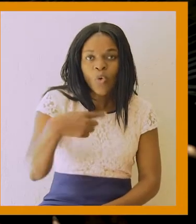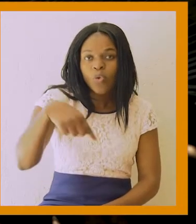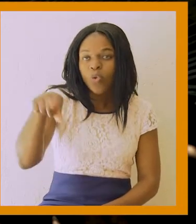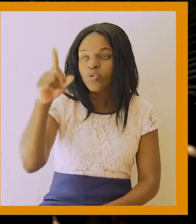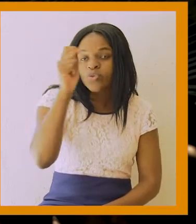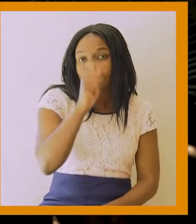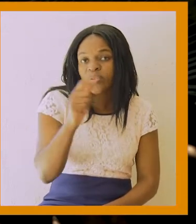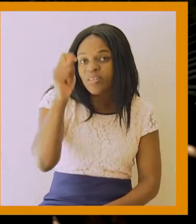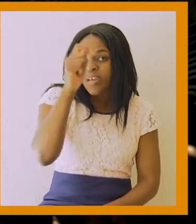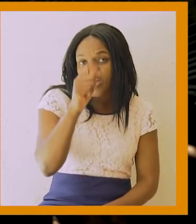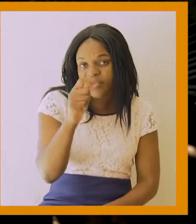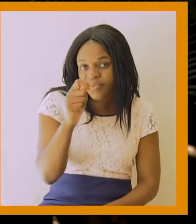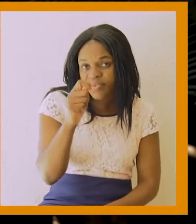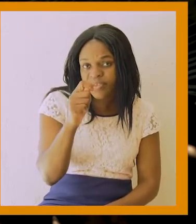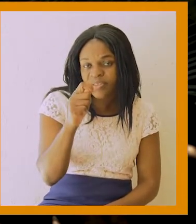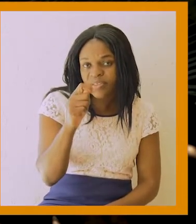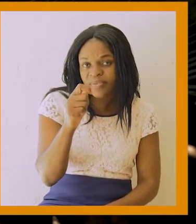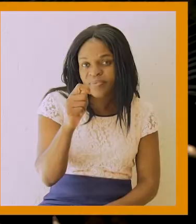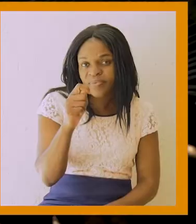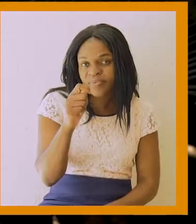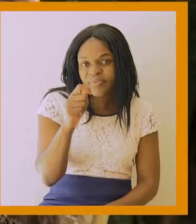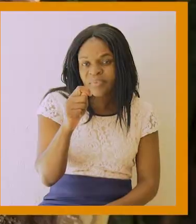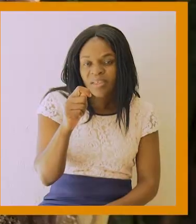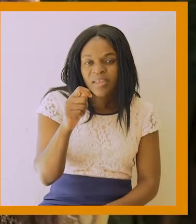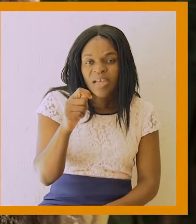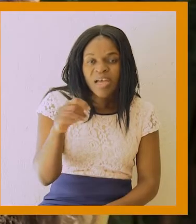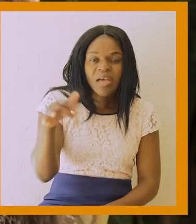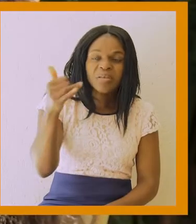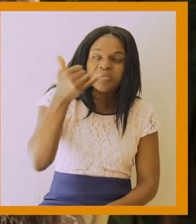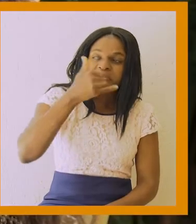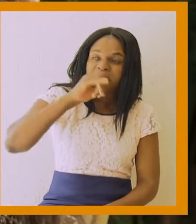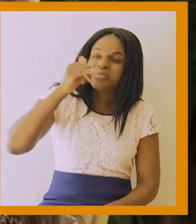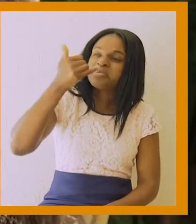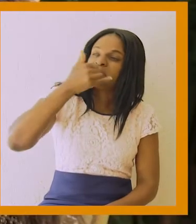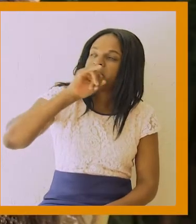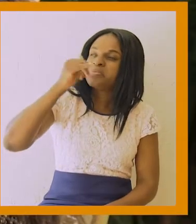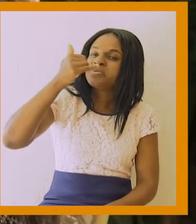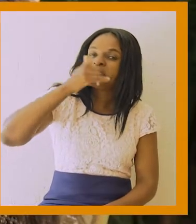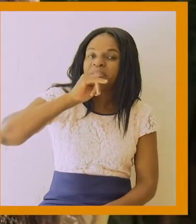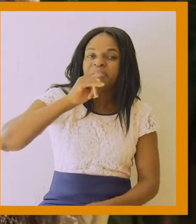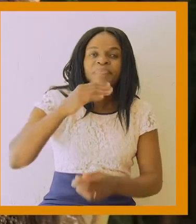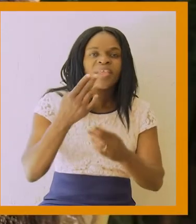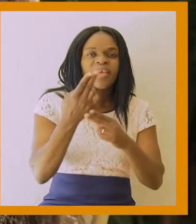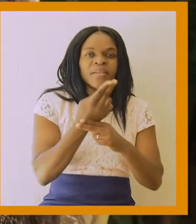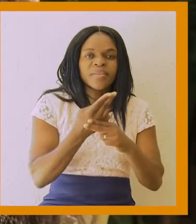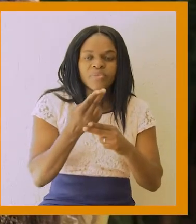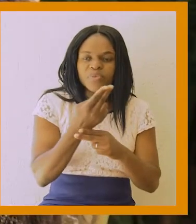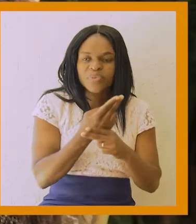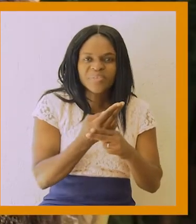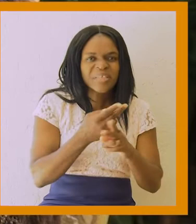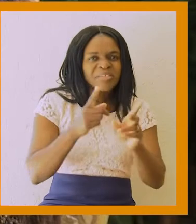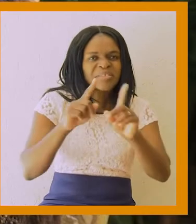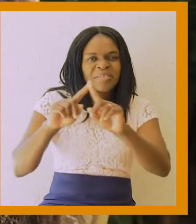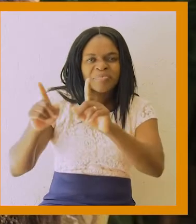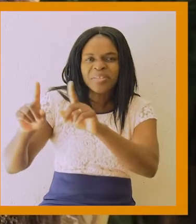13-year-old goes to the township, they drink beer, they use all those